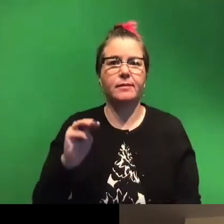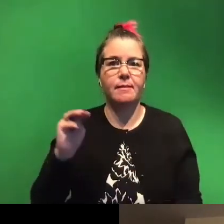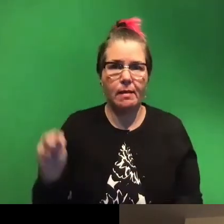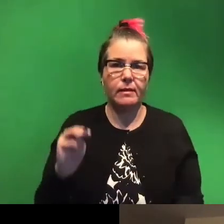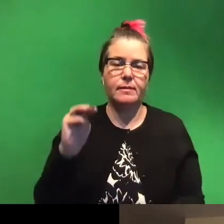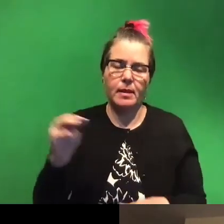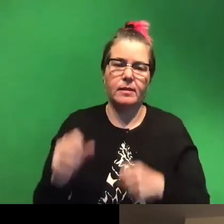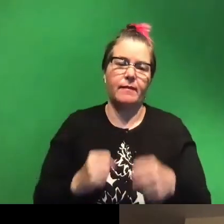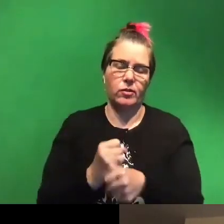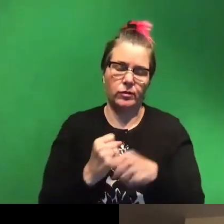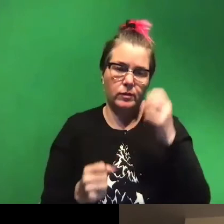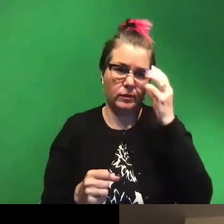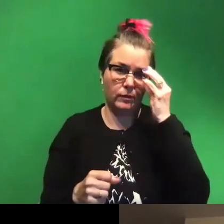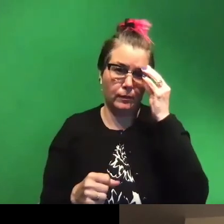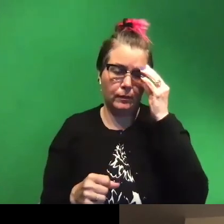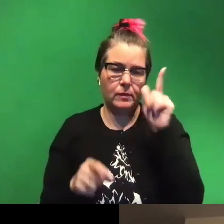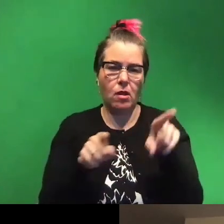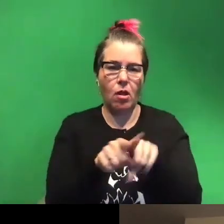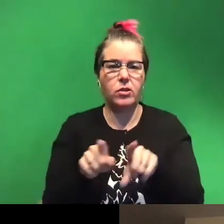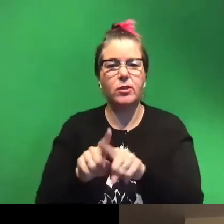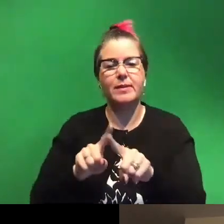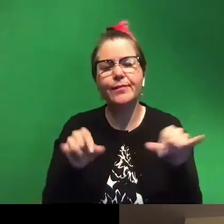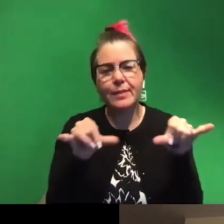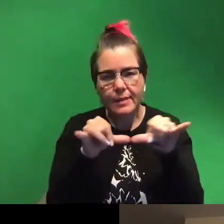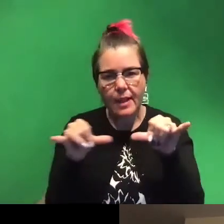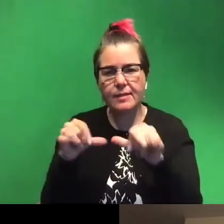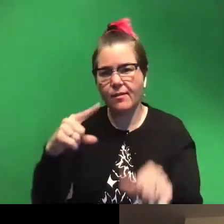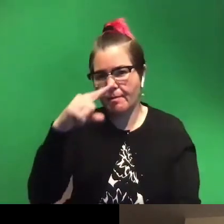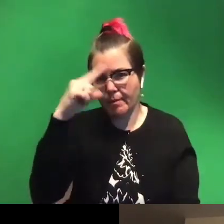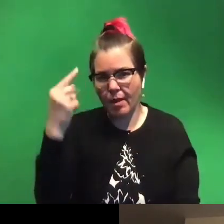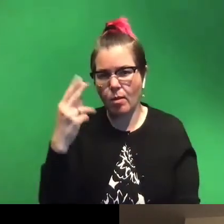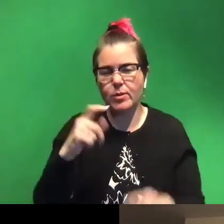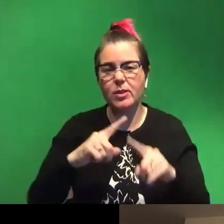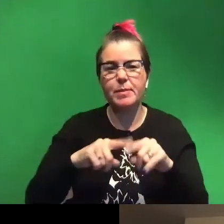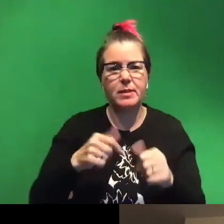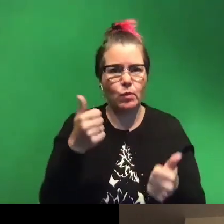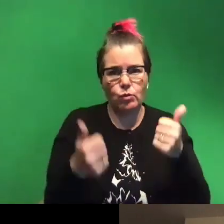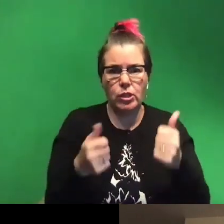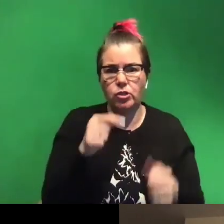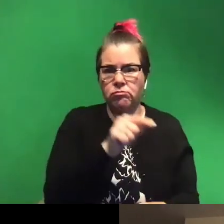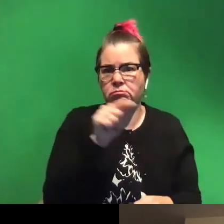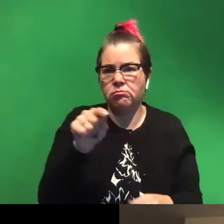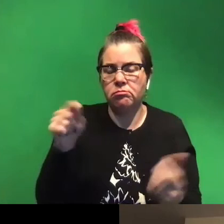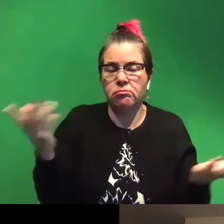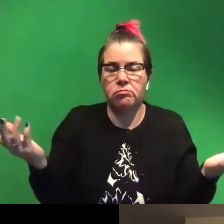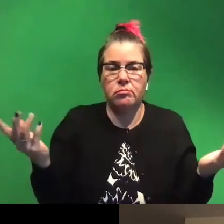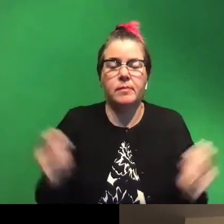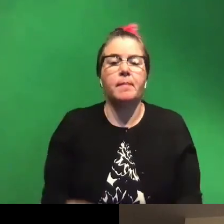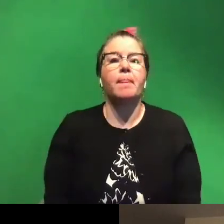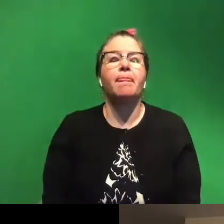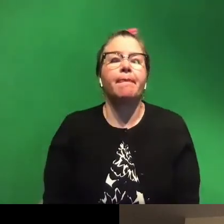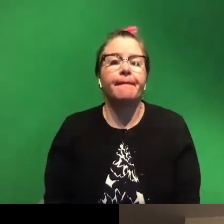years. There are also different sizes of black holes, so it really depends on which one you're asking. However,